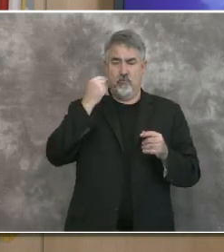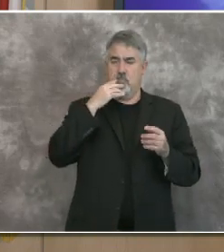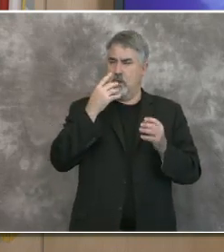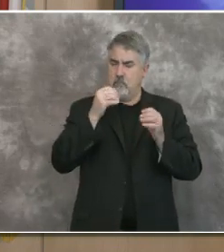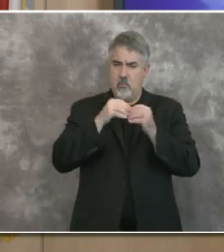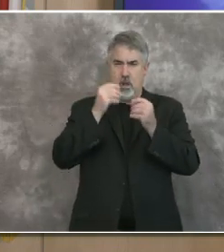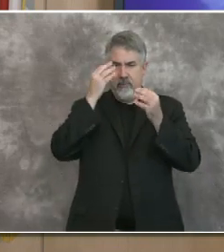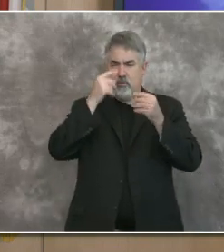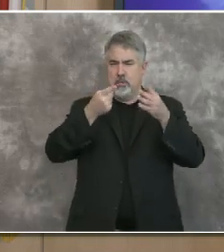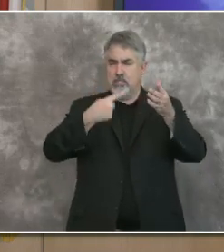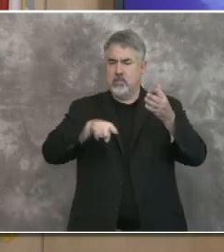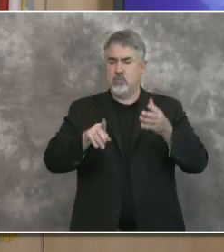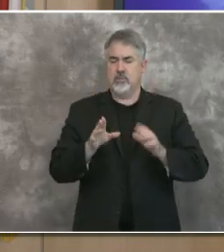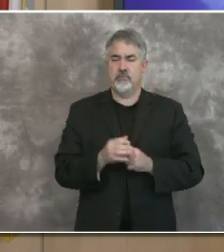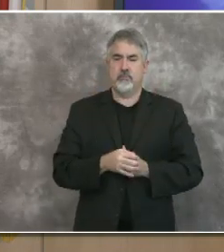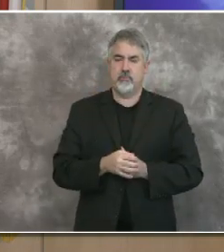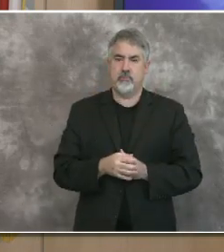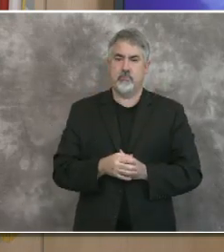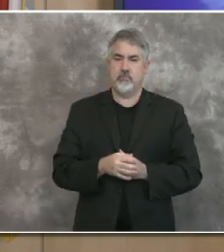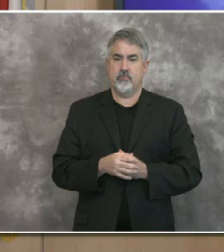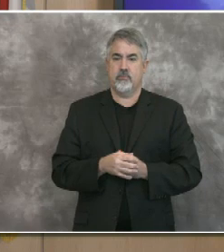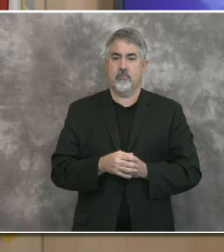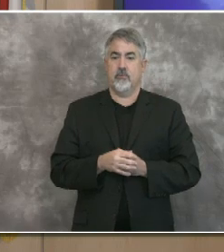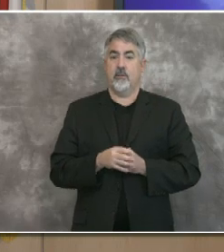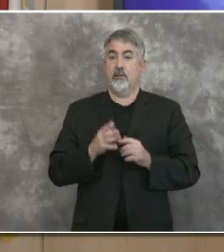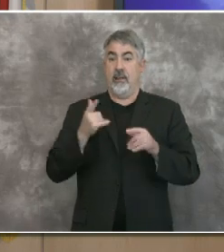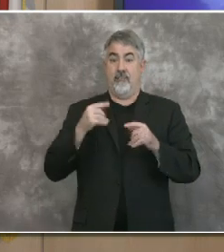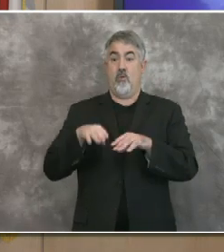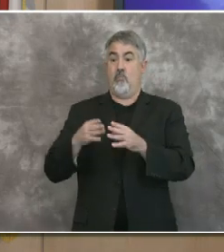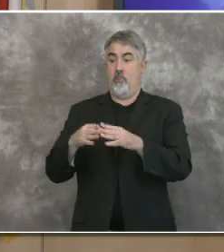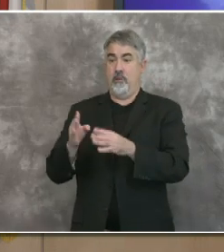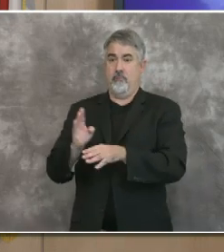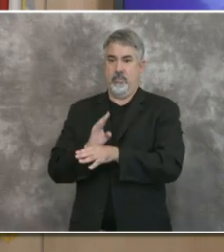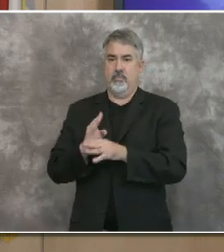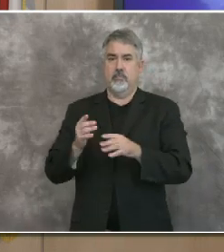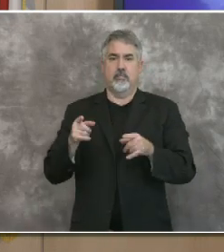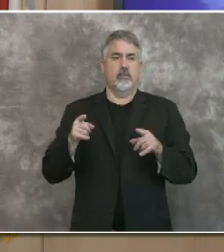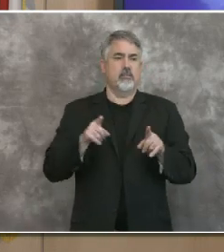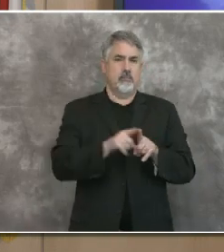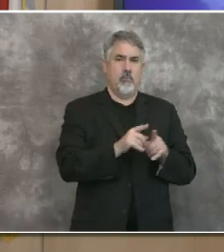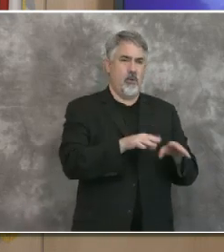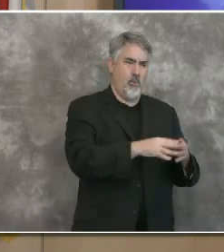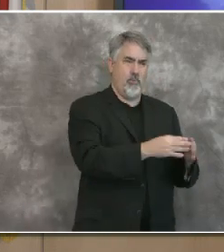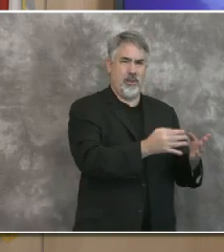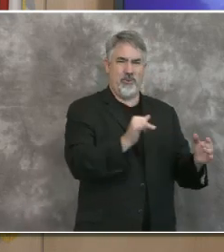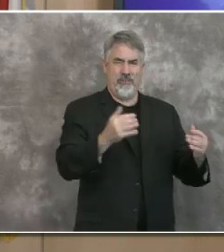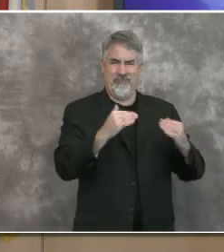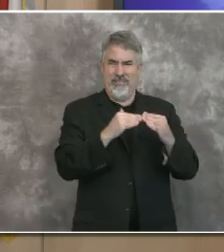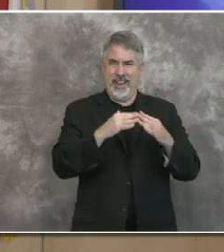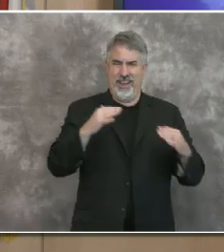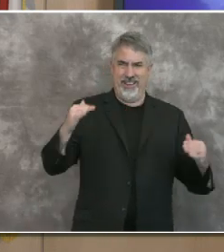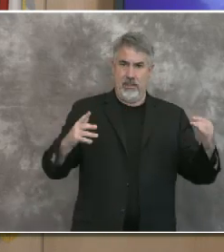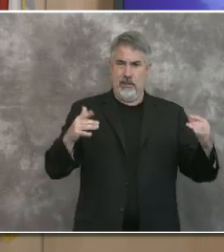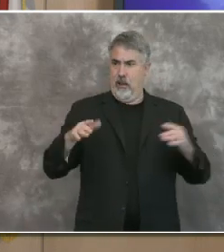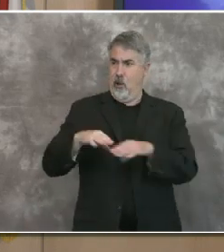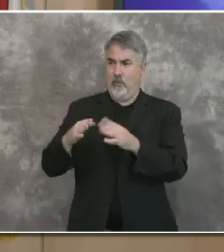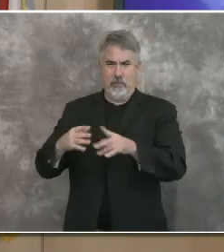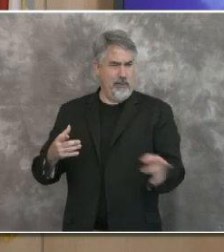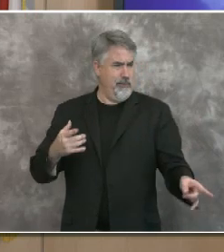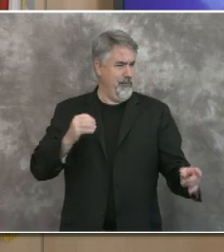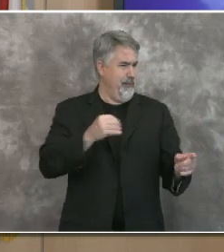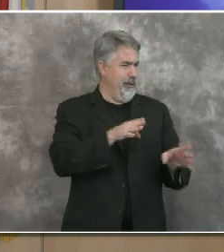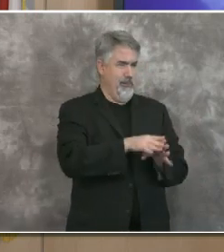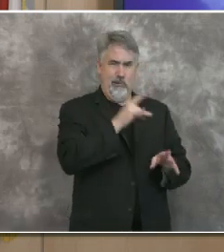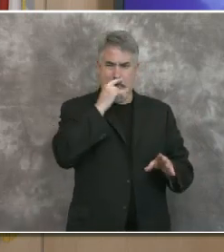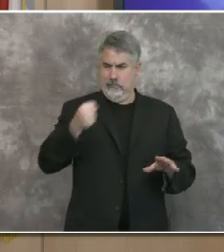in order to open our economy, we have to simultaneously work with those child care providers to make sure that safe